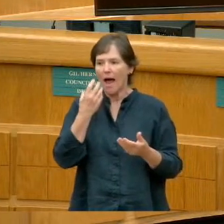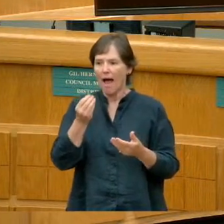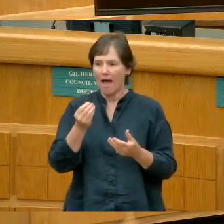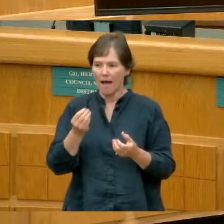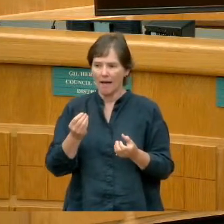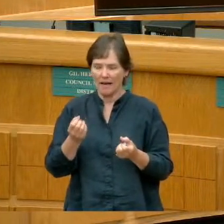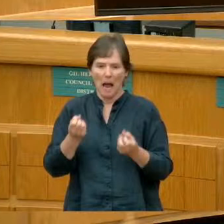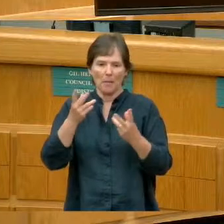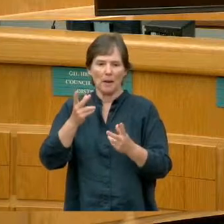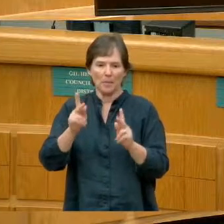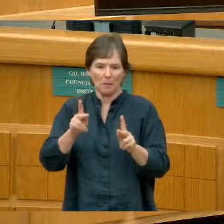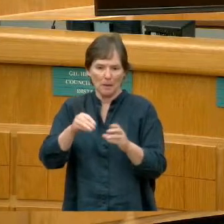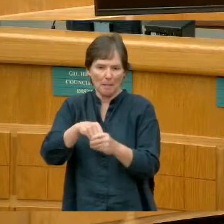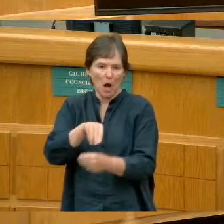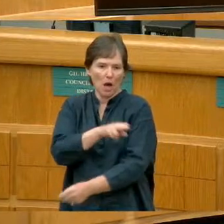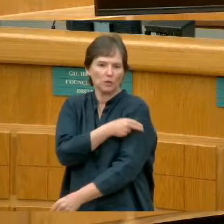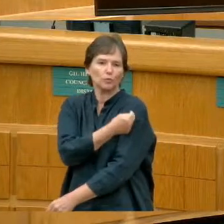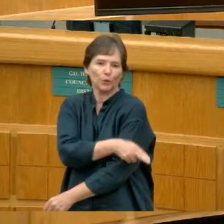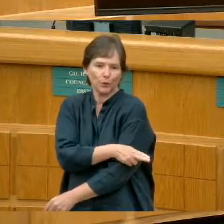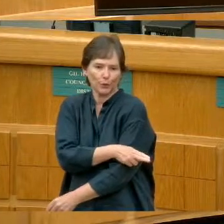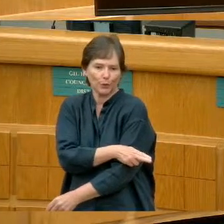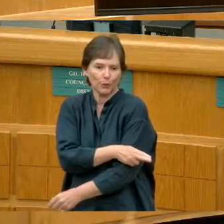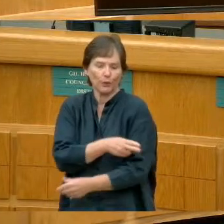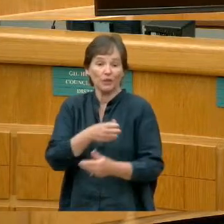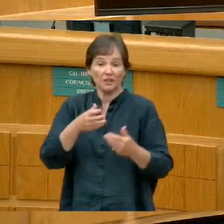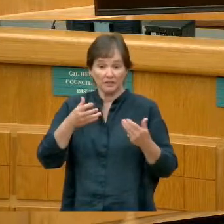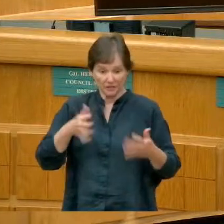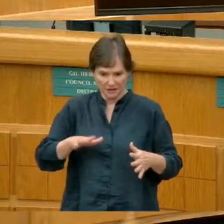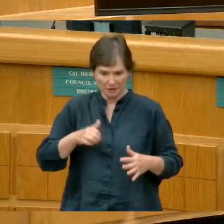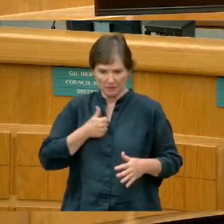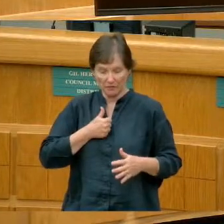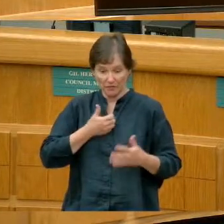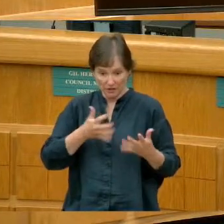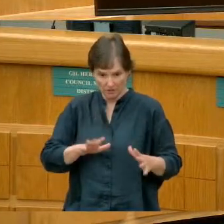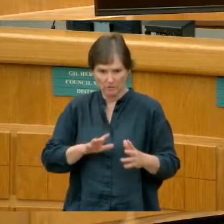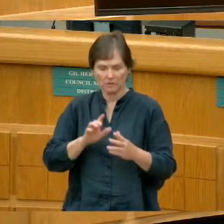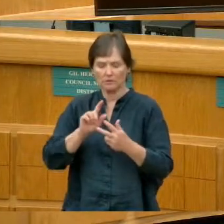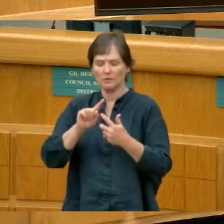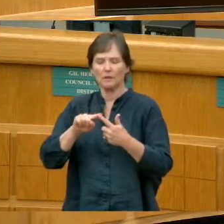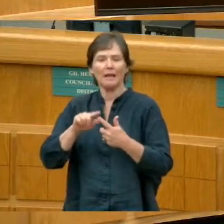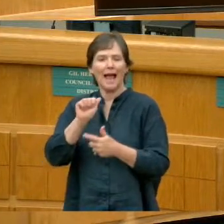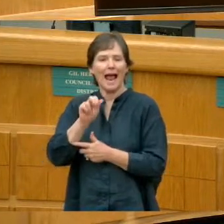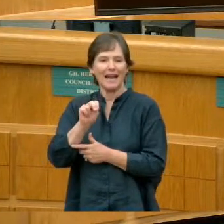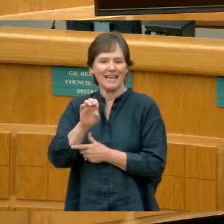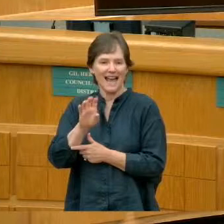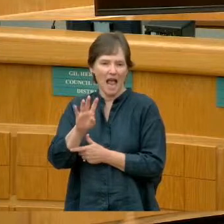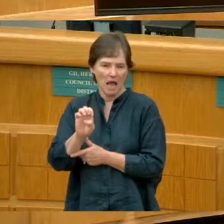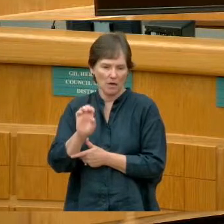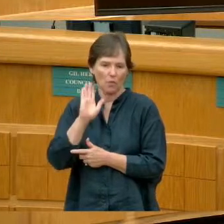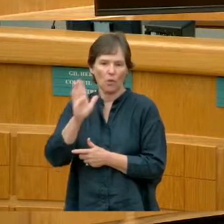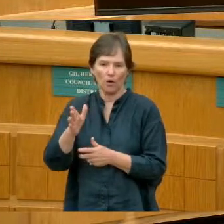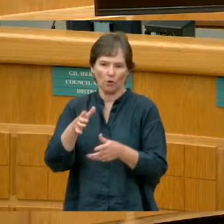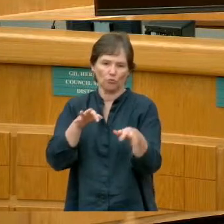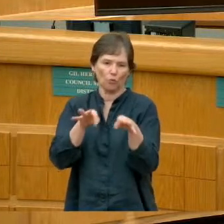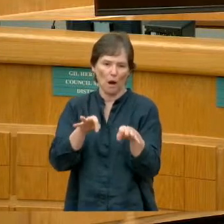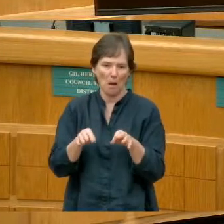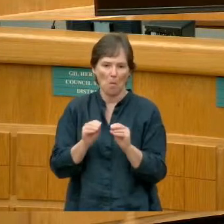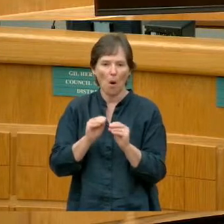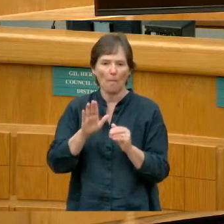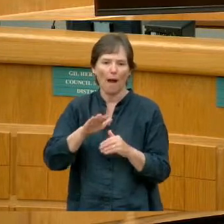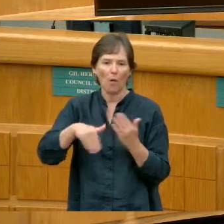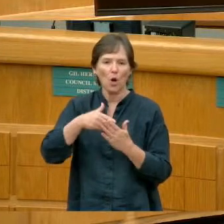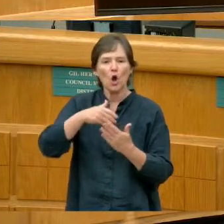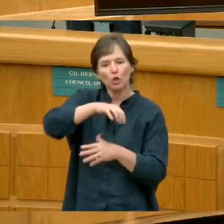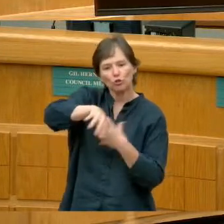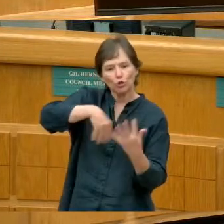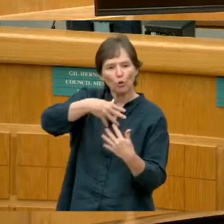type of thing. And then we'll have Annette give us some information on social distancing and other health information that's helpful